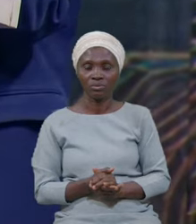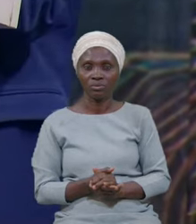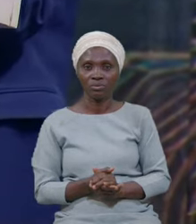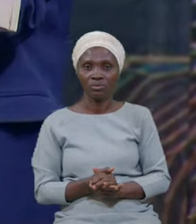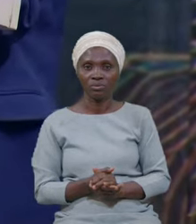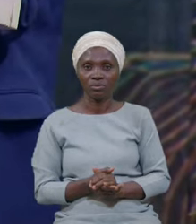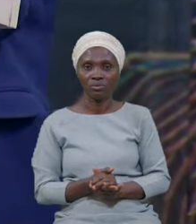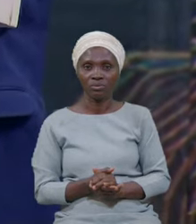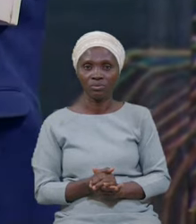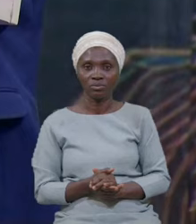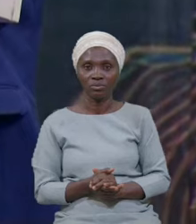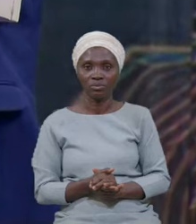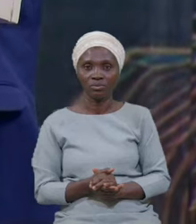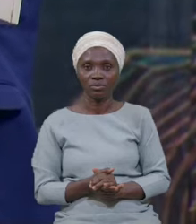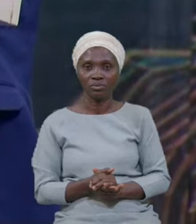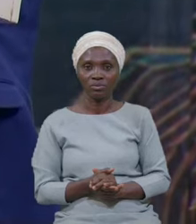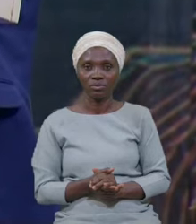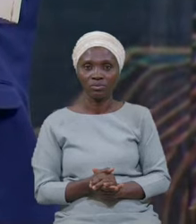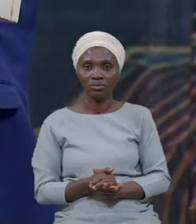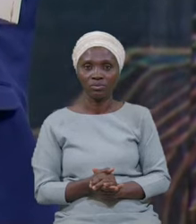have people to attend to.